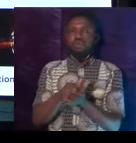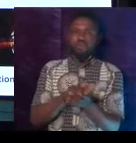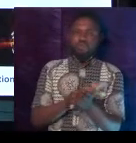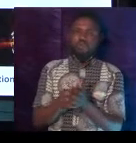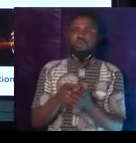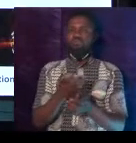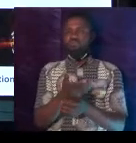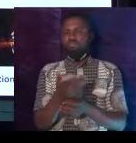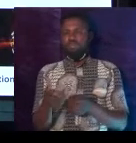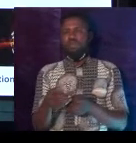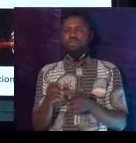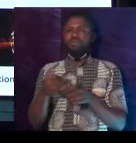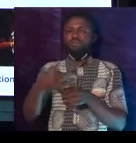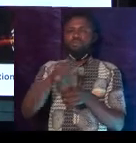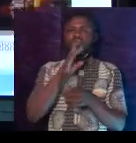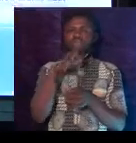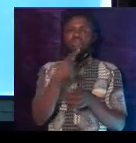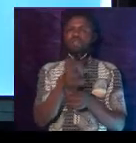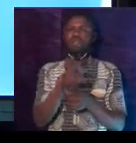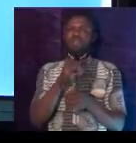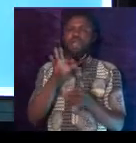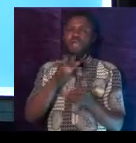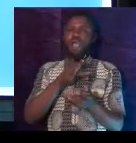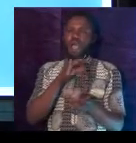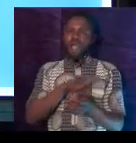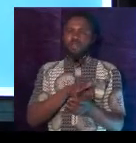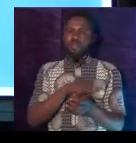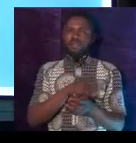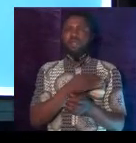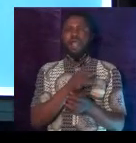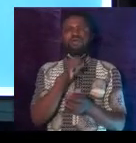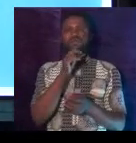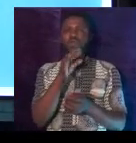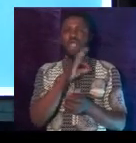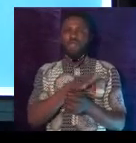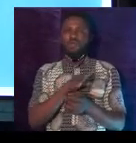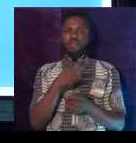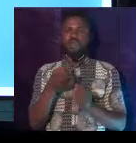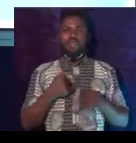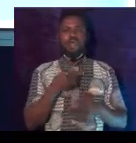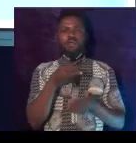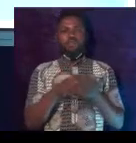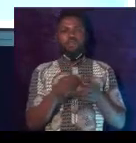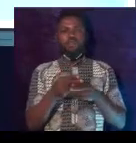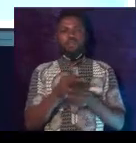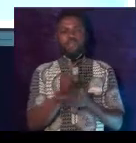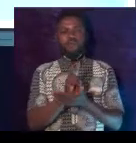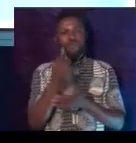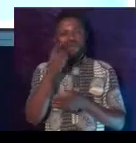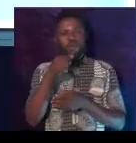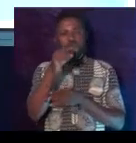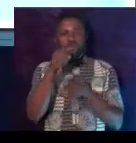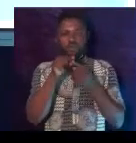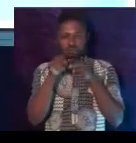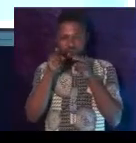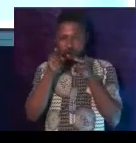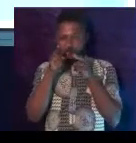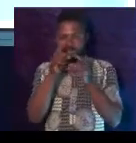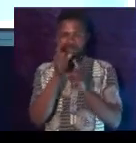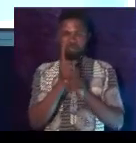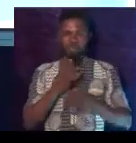away, and so on. Those are the advantages and disadvantages of friction. I have this short video for you to